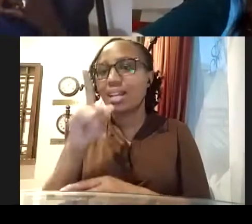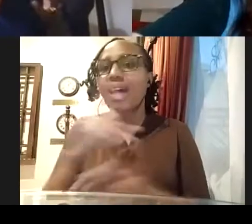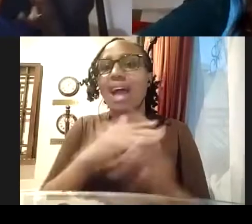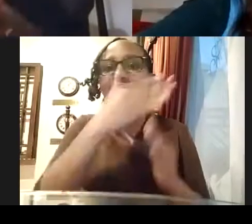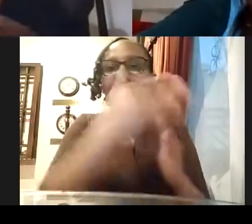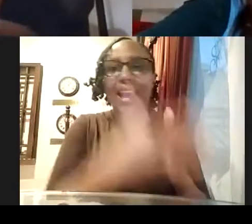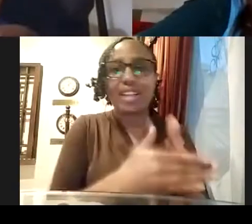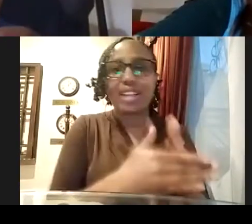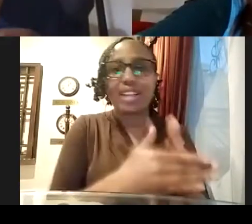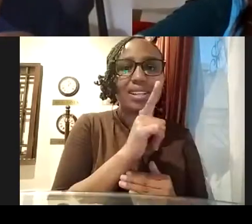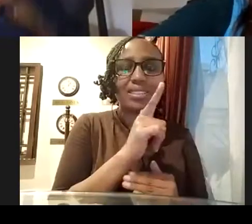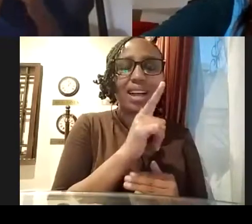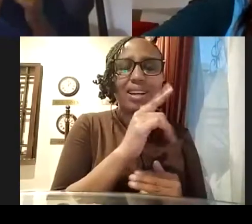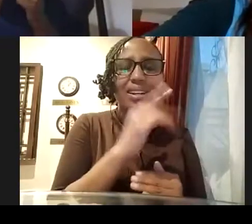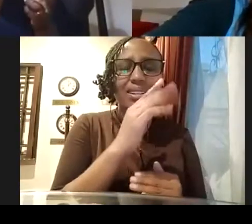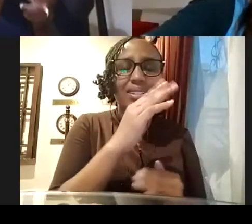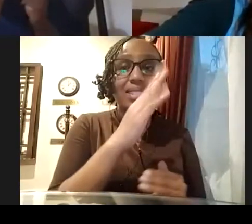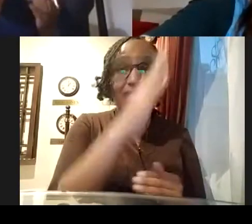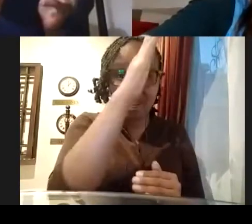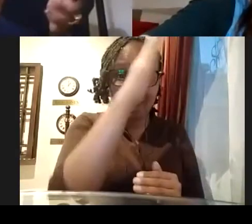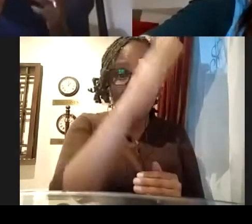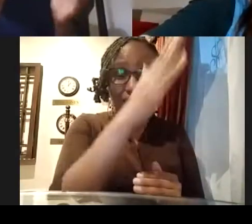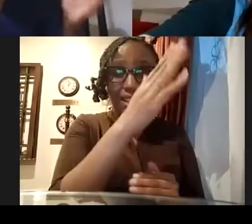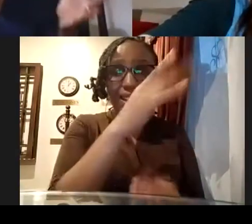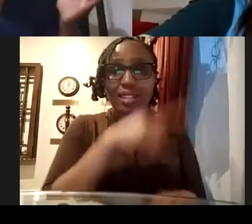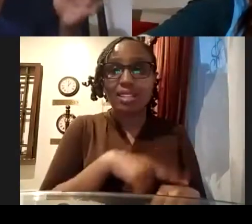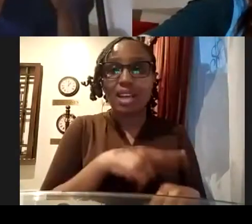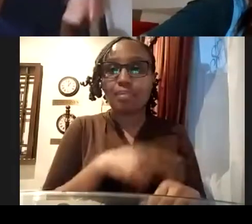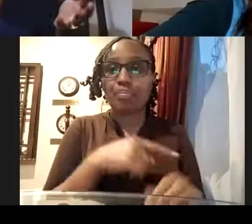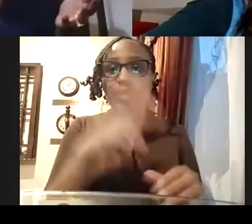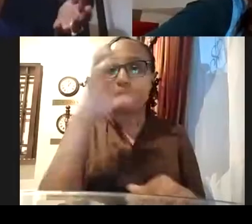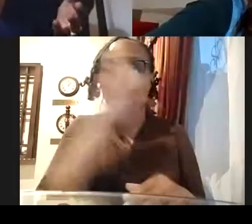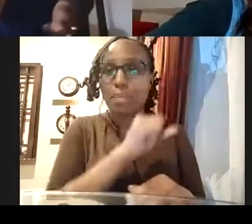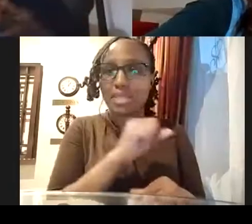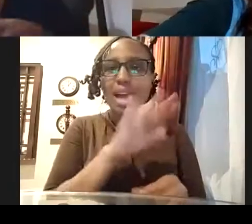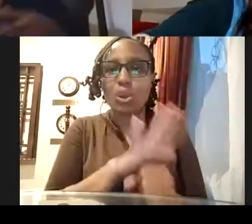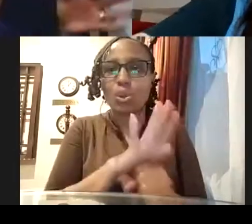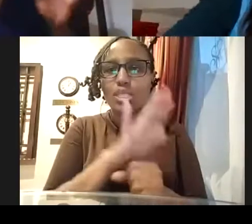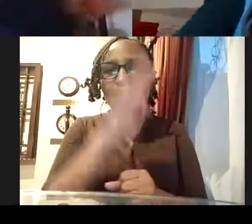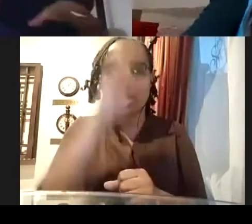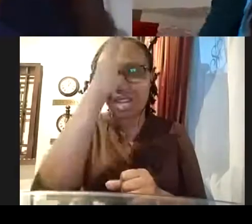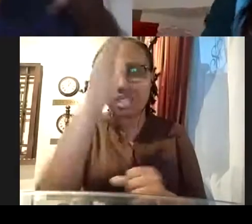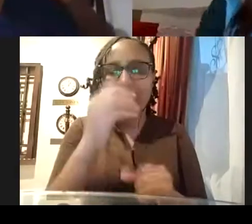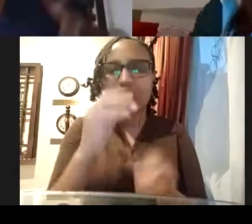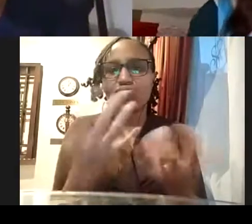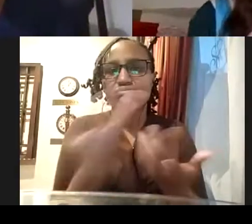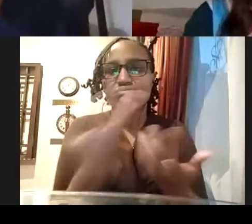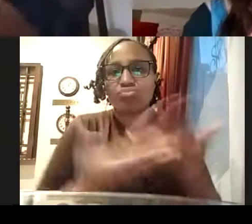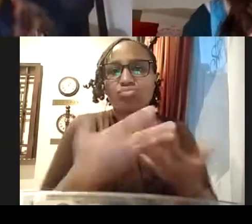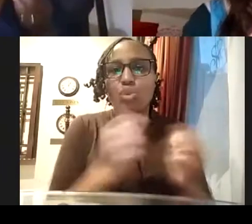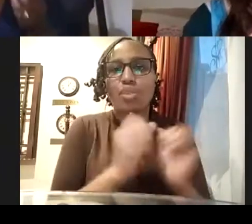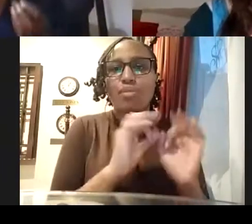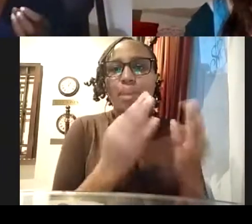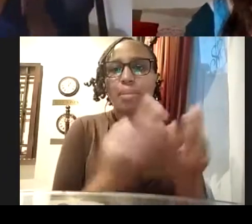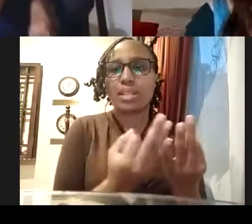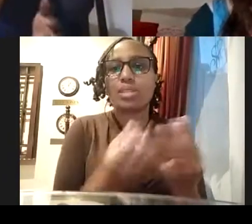the different kind of lunch. And when I lived in Cape Town, the thing that I missed the most was Sundays and being with my family on Sundays. So I'm just like, it's in there somewhere. So, but it